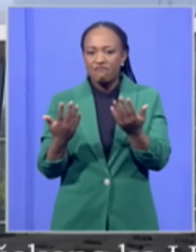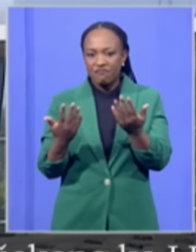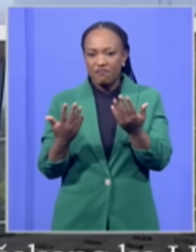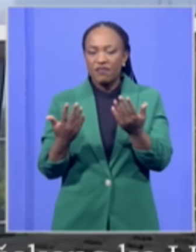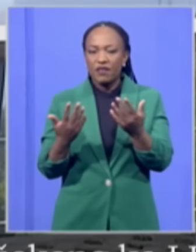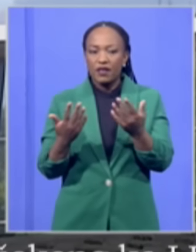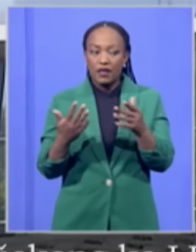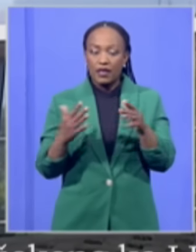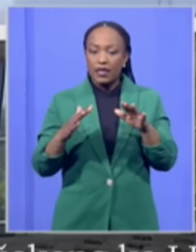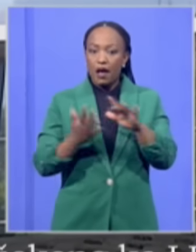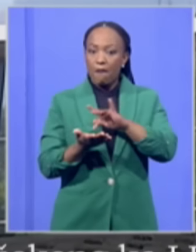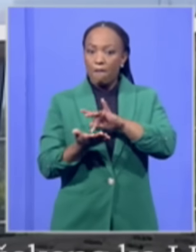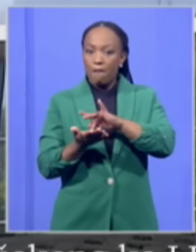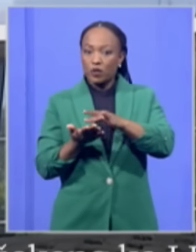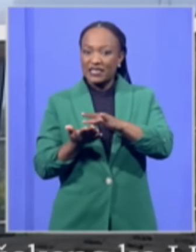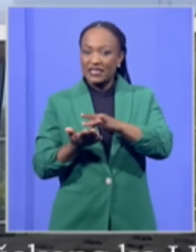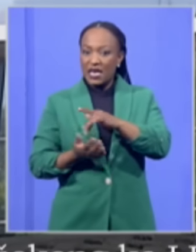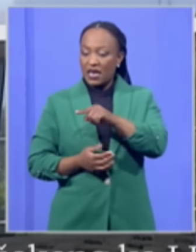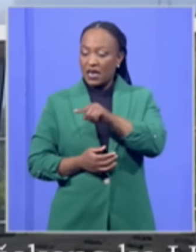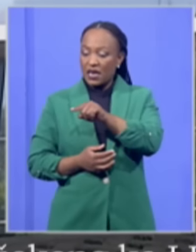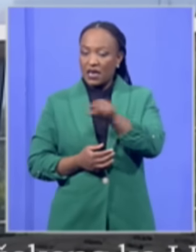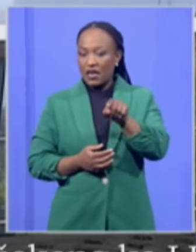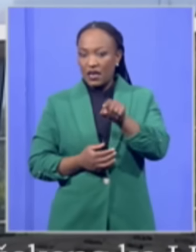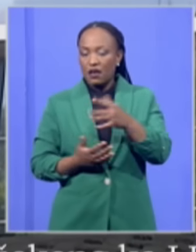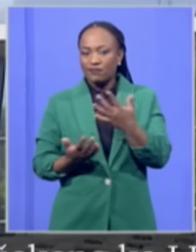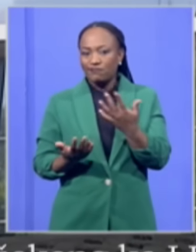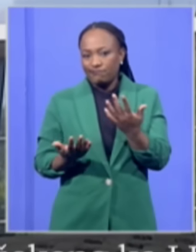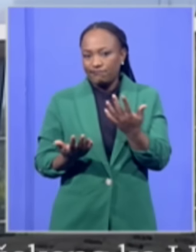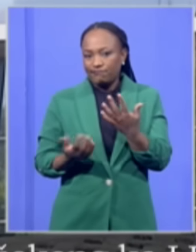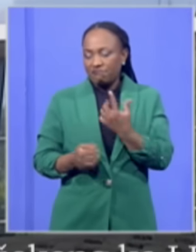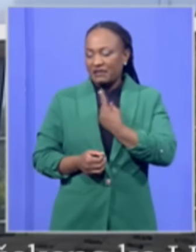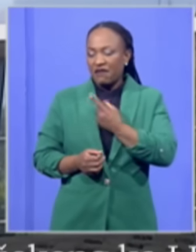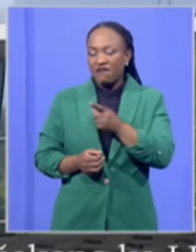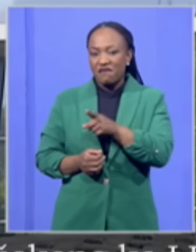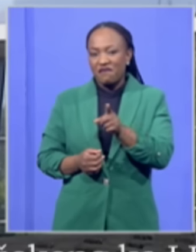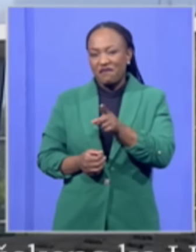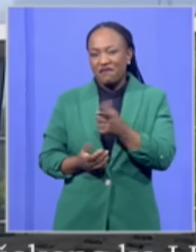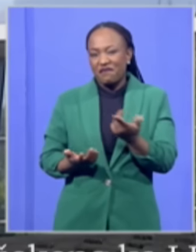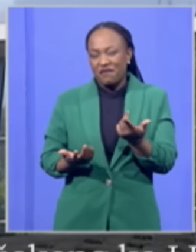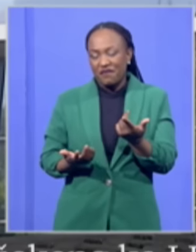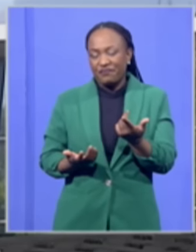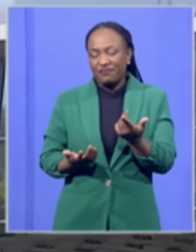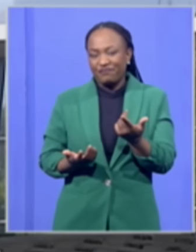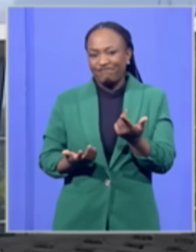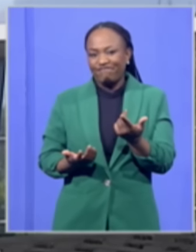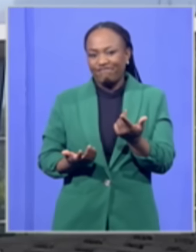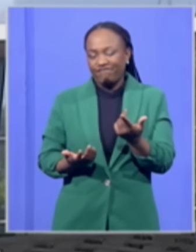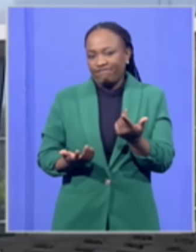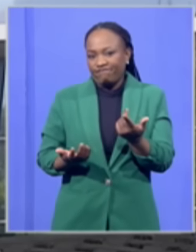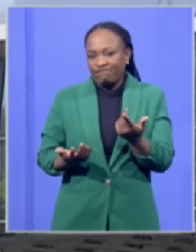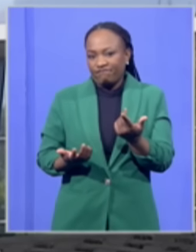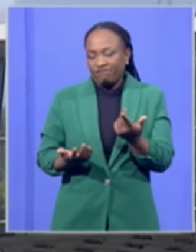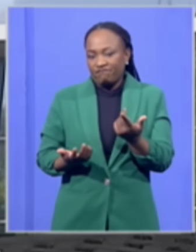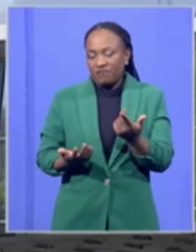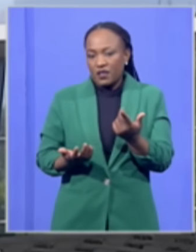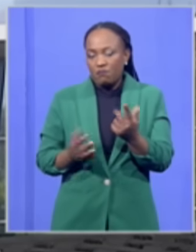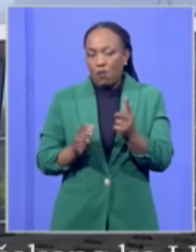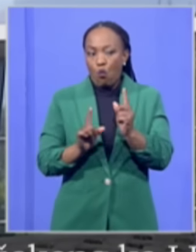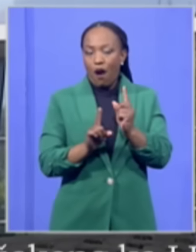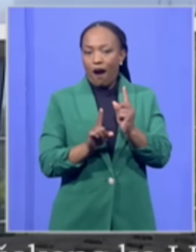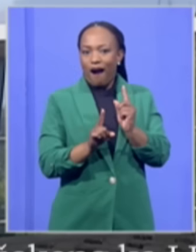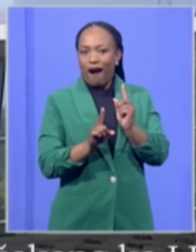in those positions, made themselves or held themselves accountable towards some